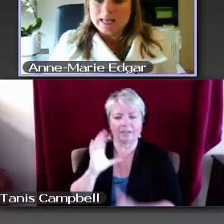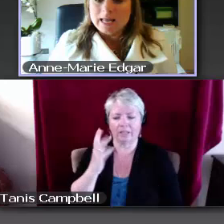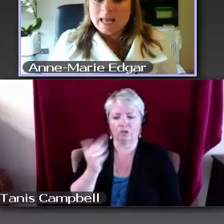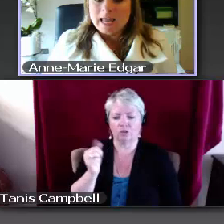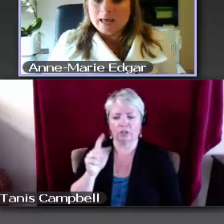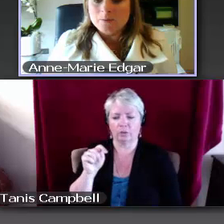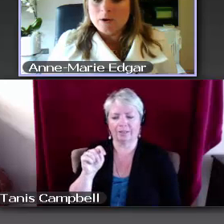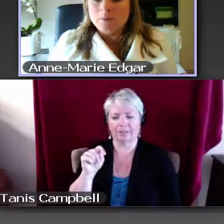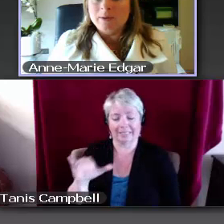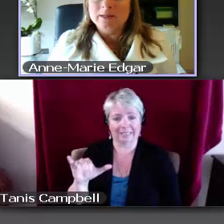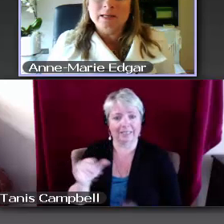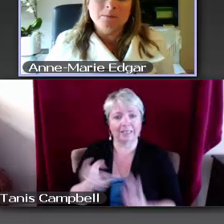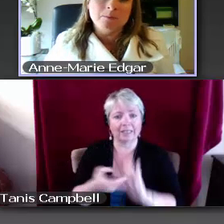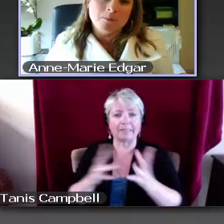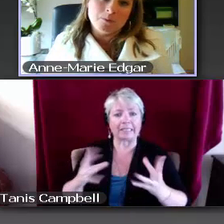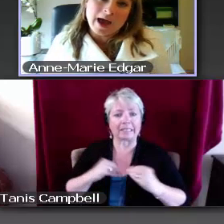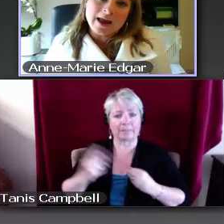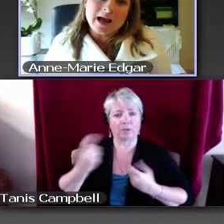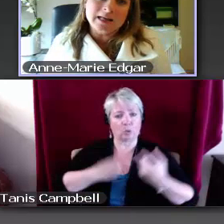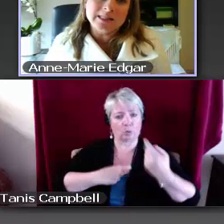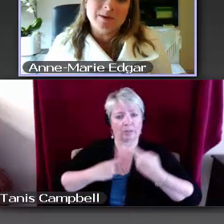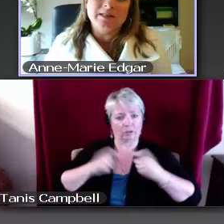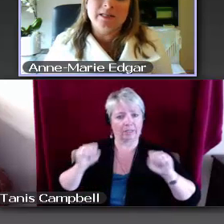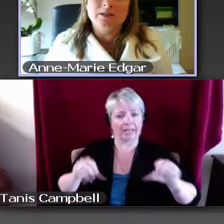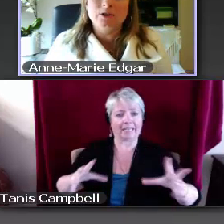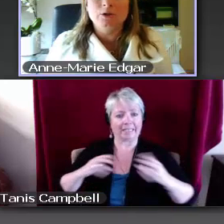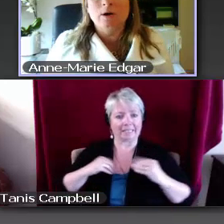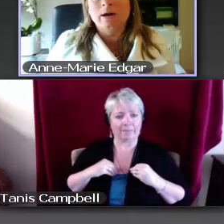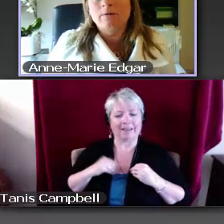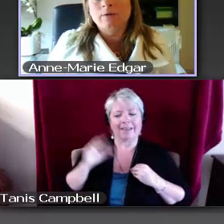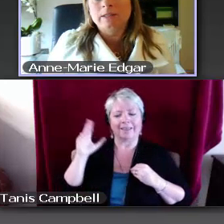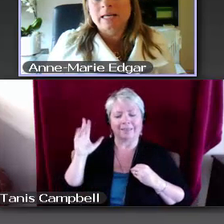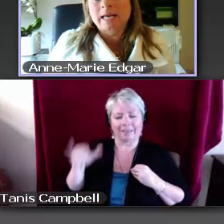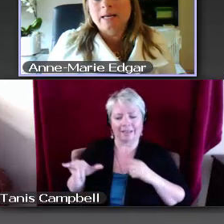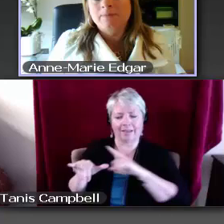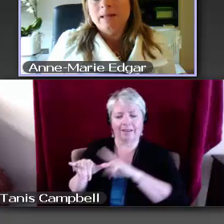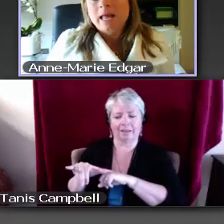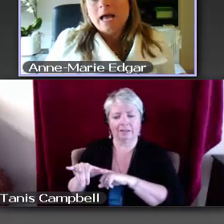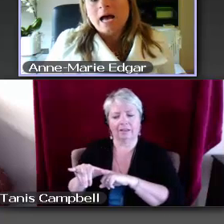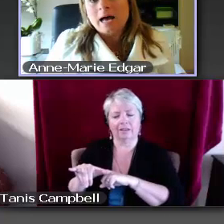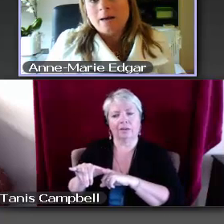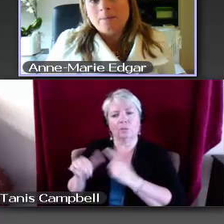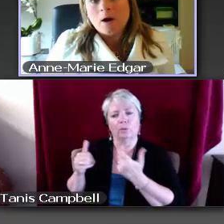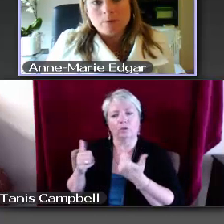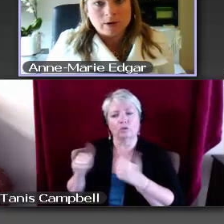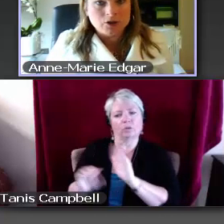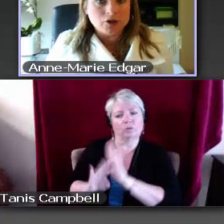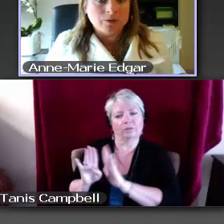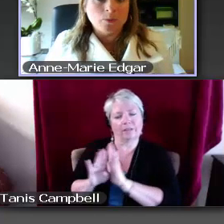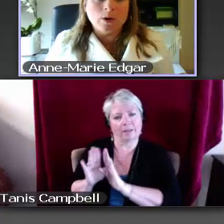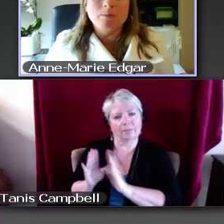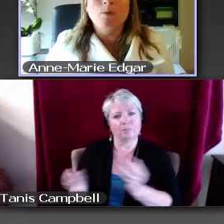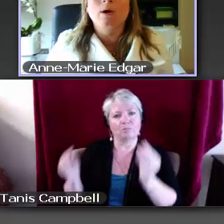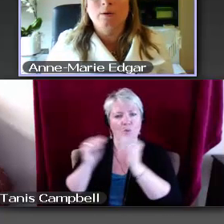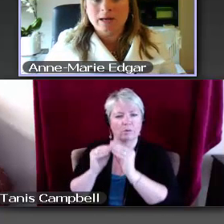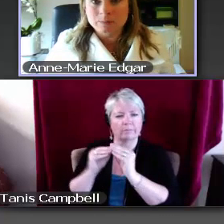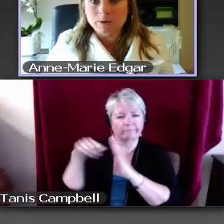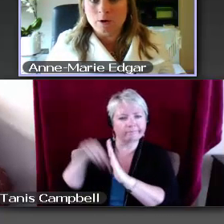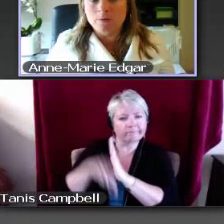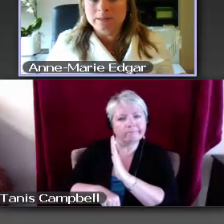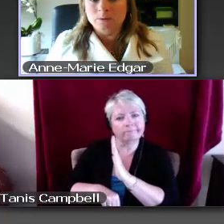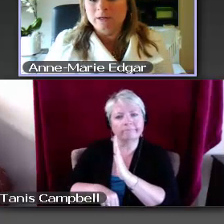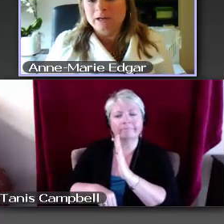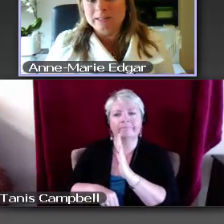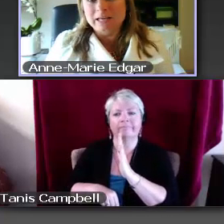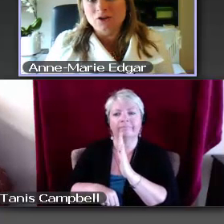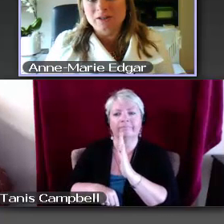donations, and we are building that aspect into our everyday operation more and more as we